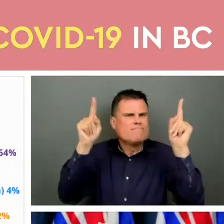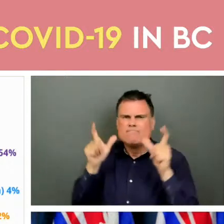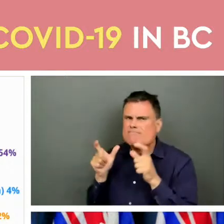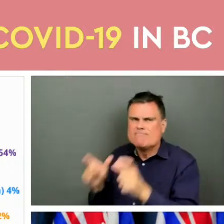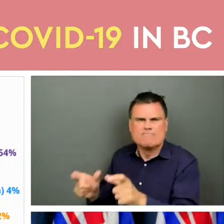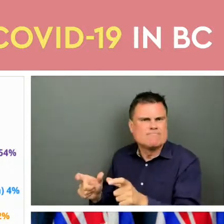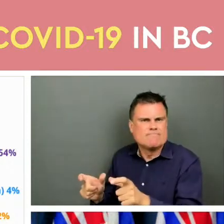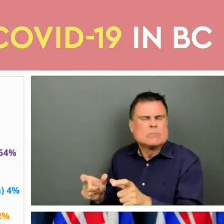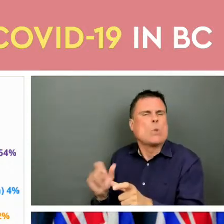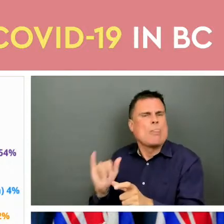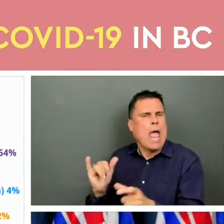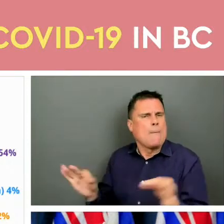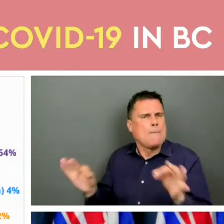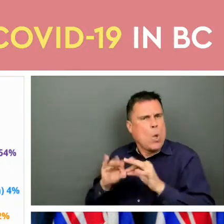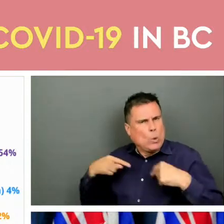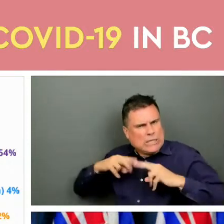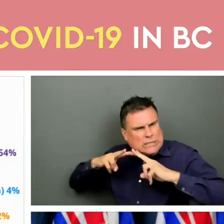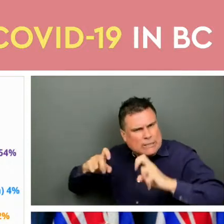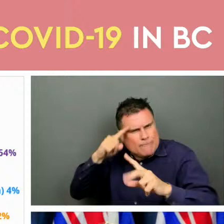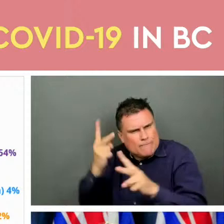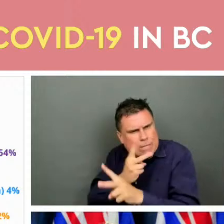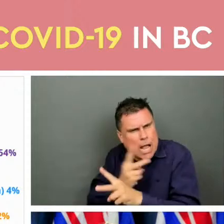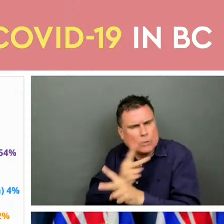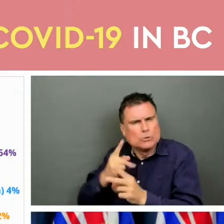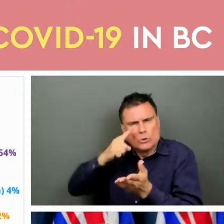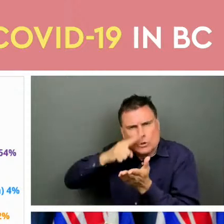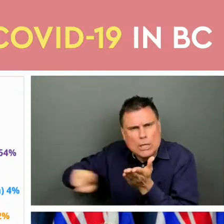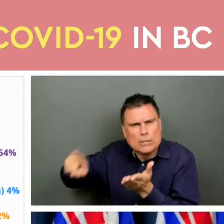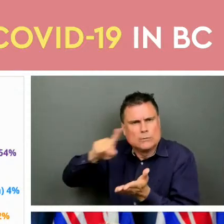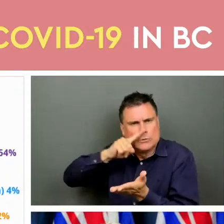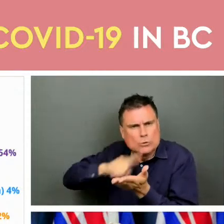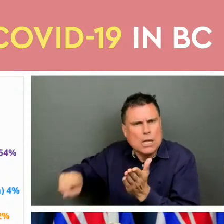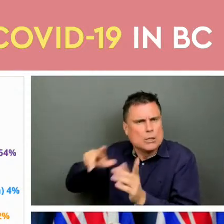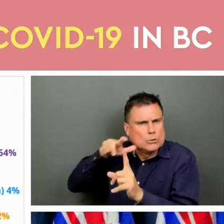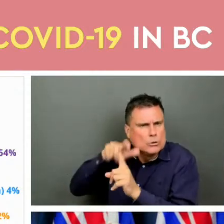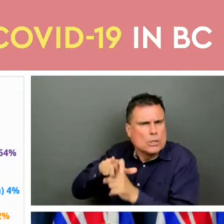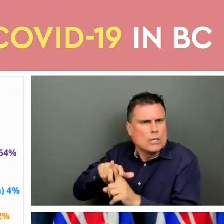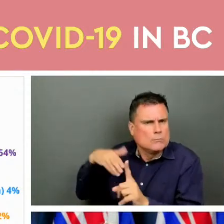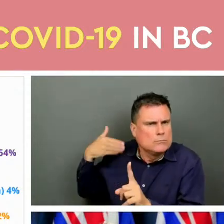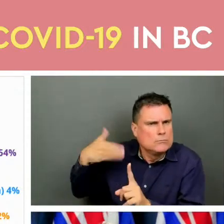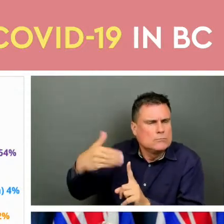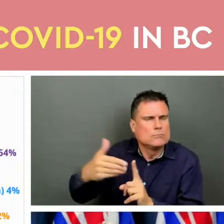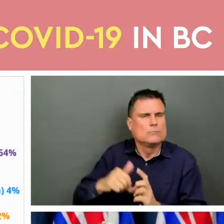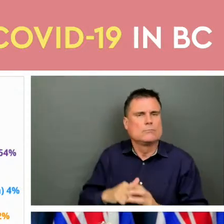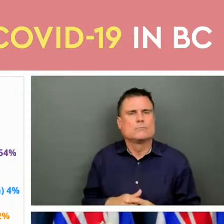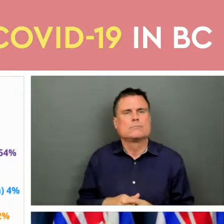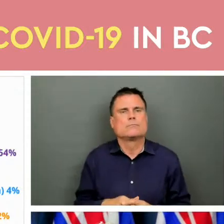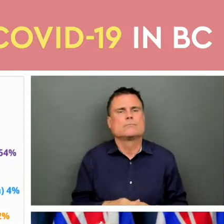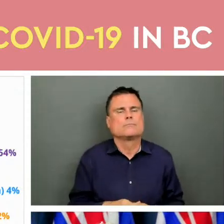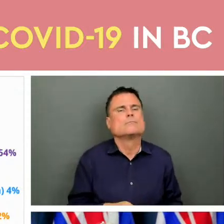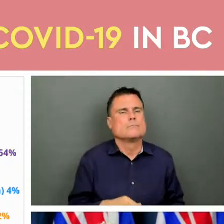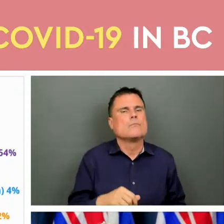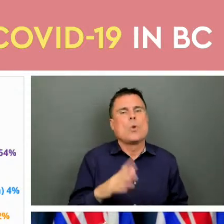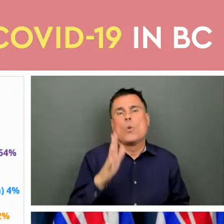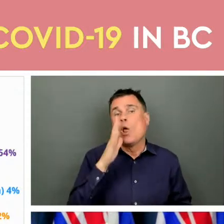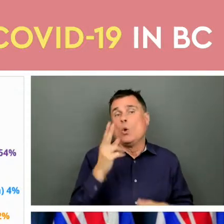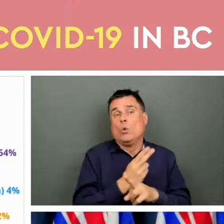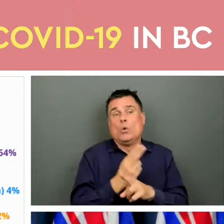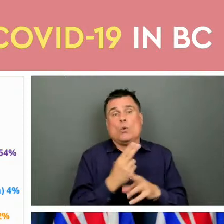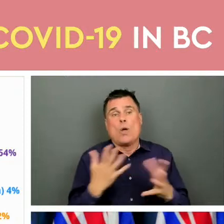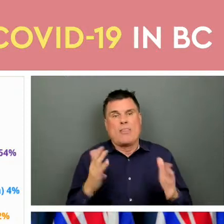the BC CDC will be doing and has been doing in BC, and will be linking with whole genome sequencing from across the